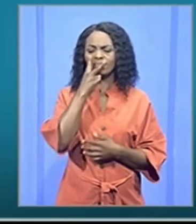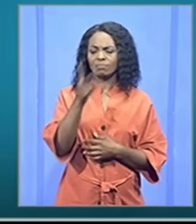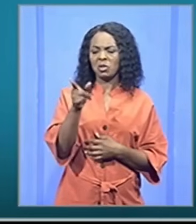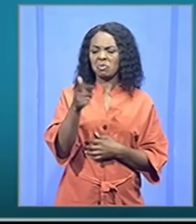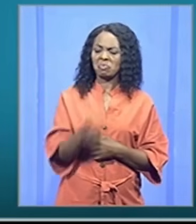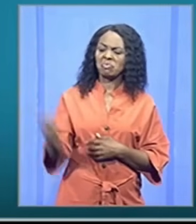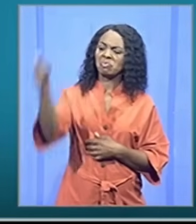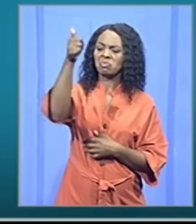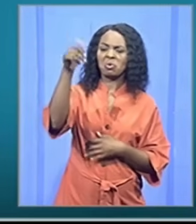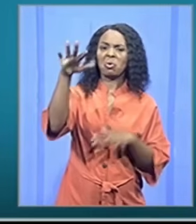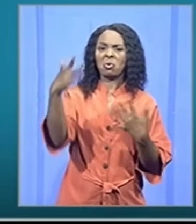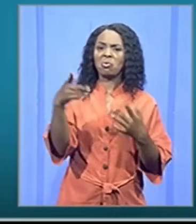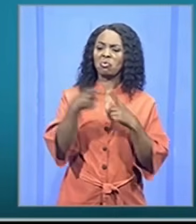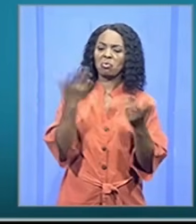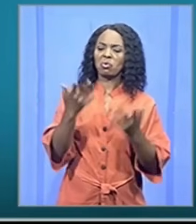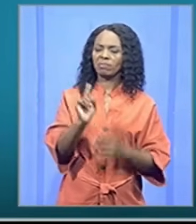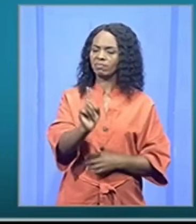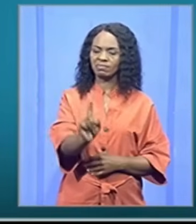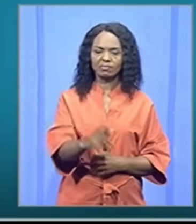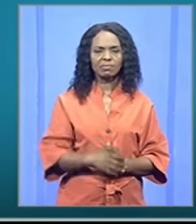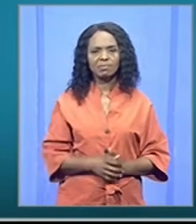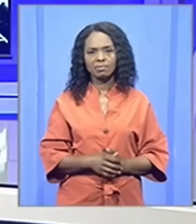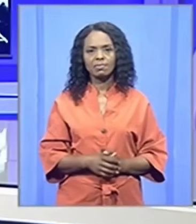ke mang o tswa kae.